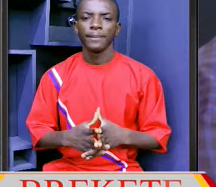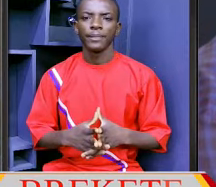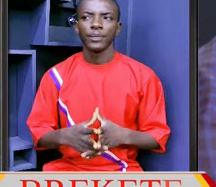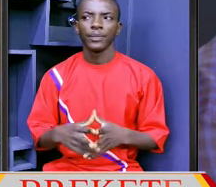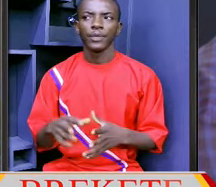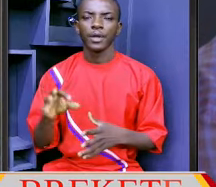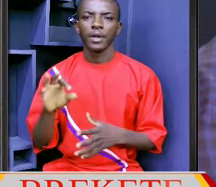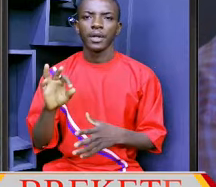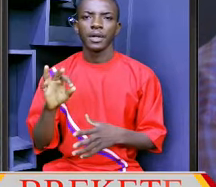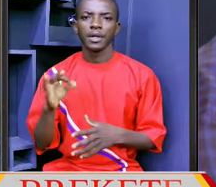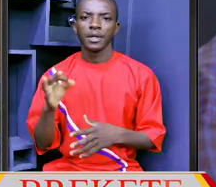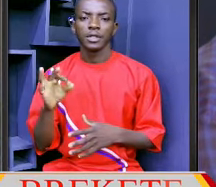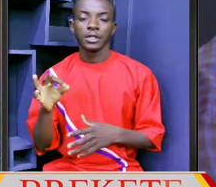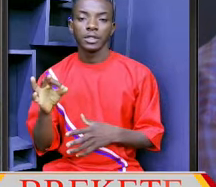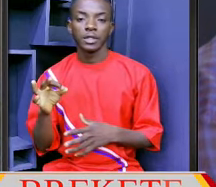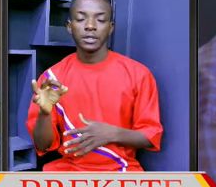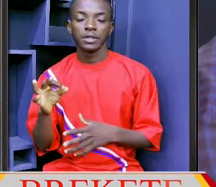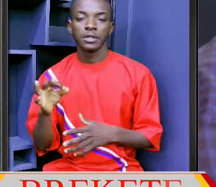1999, it happened.